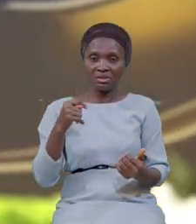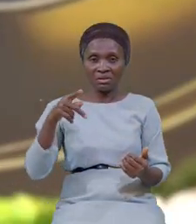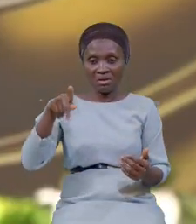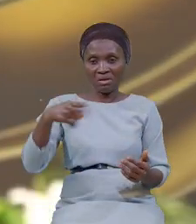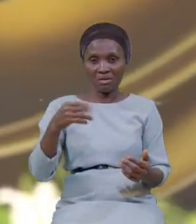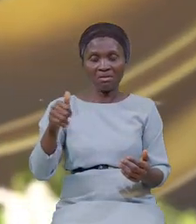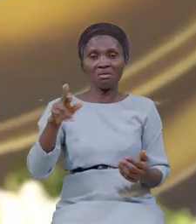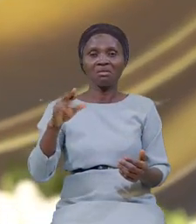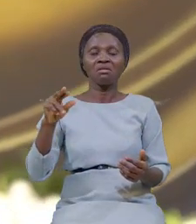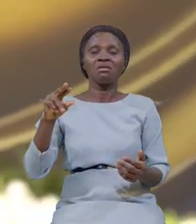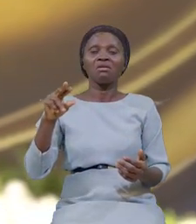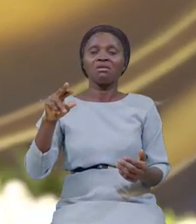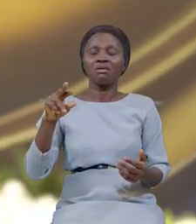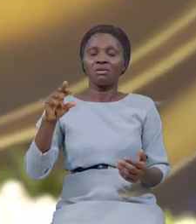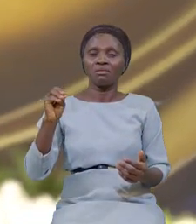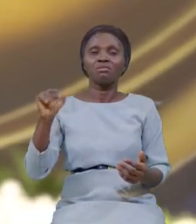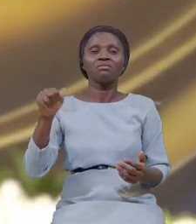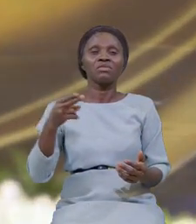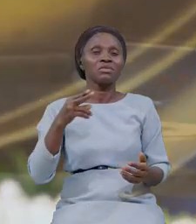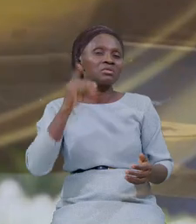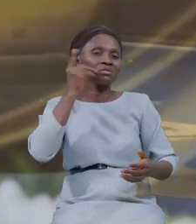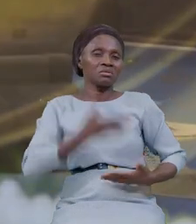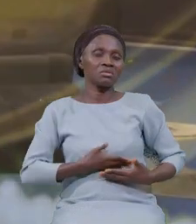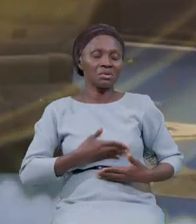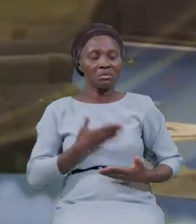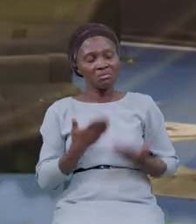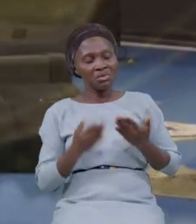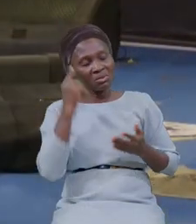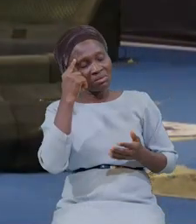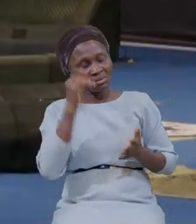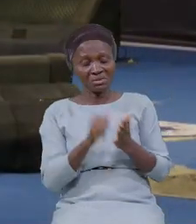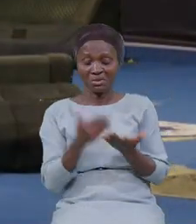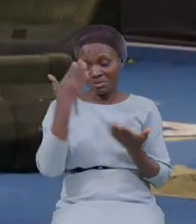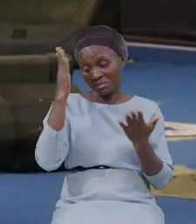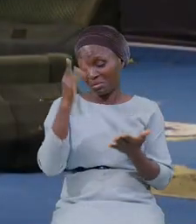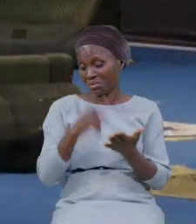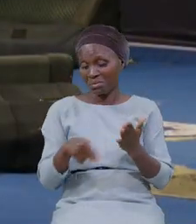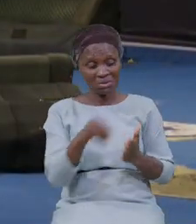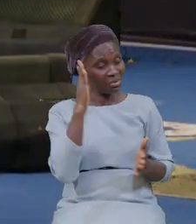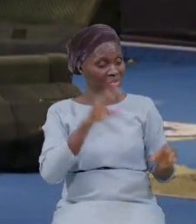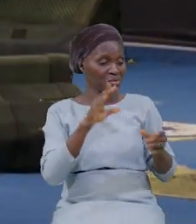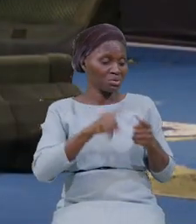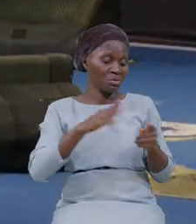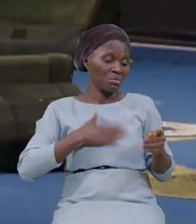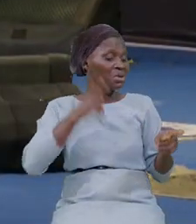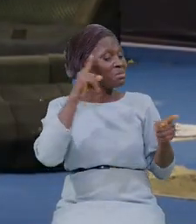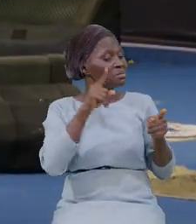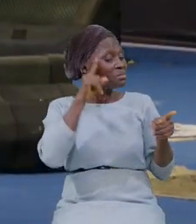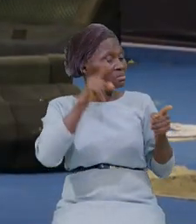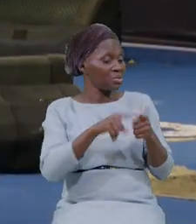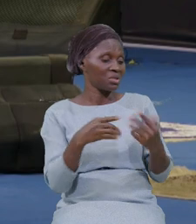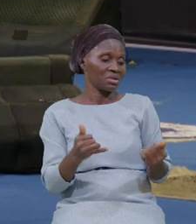what they will do to my brother. But this was a real model. And that's why we're learning